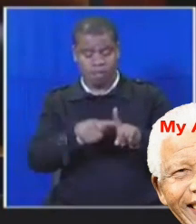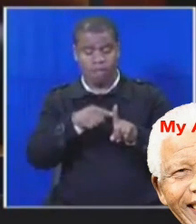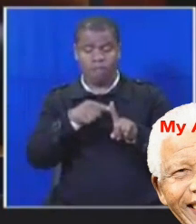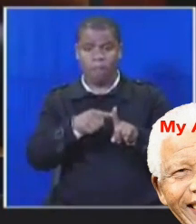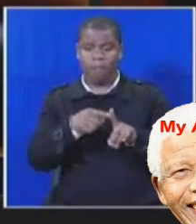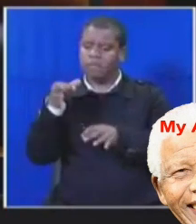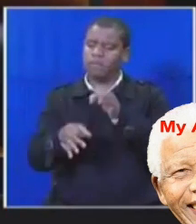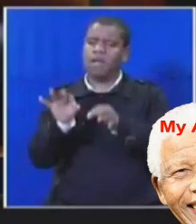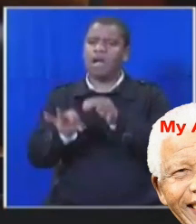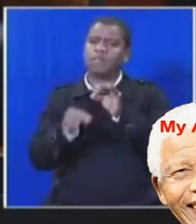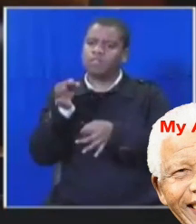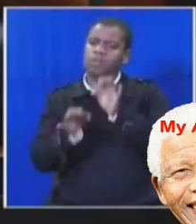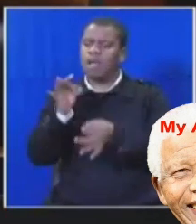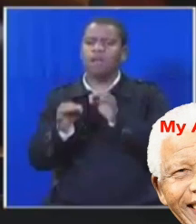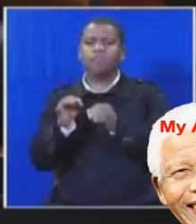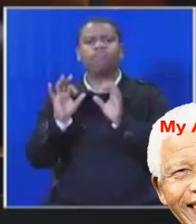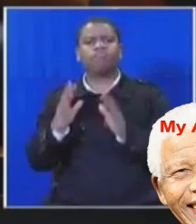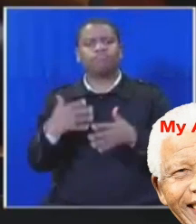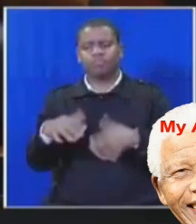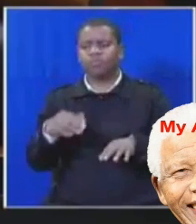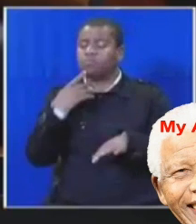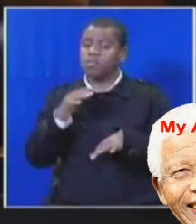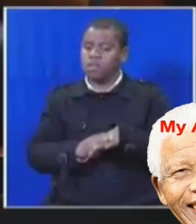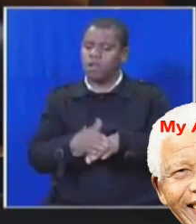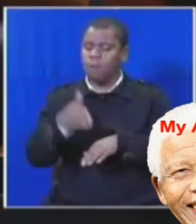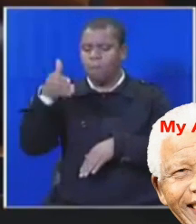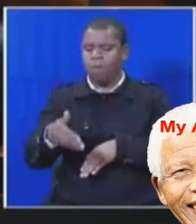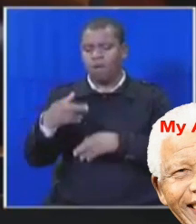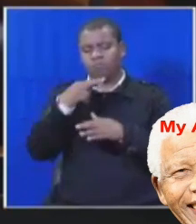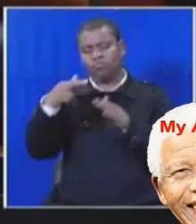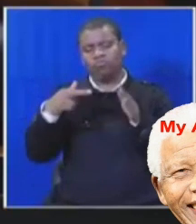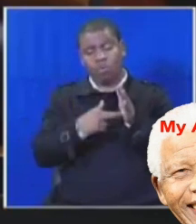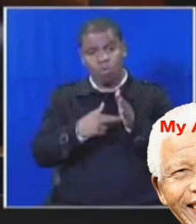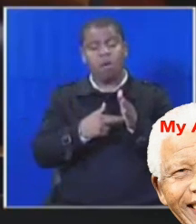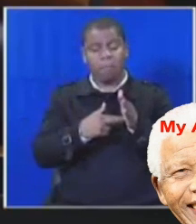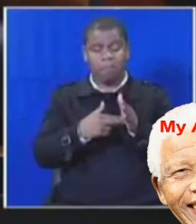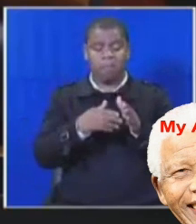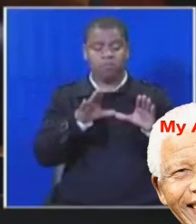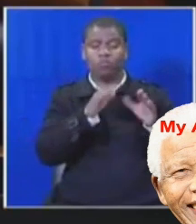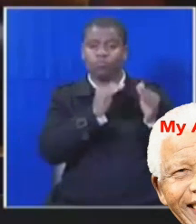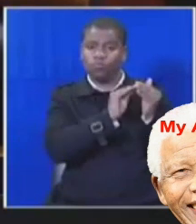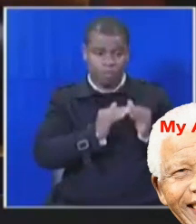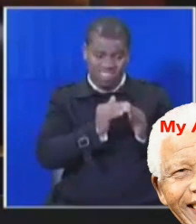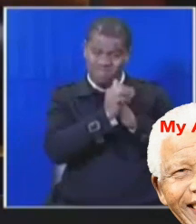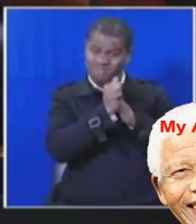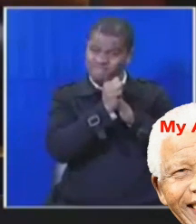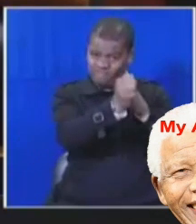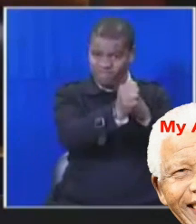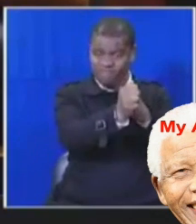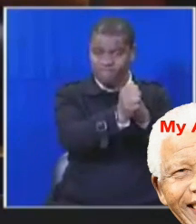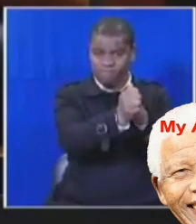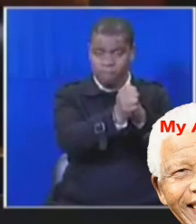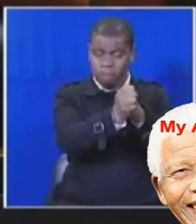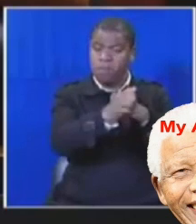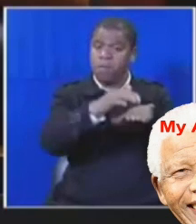that they indicated that their role is to lead society and to lead those members. He